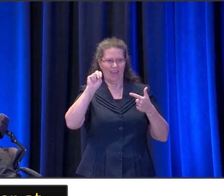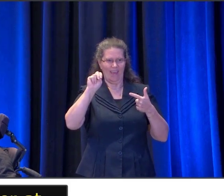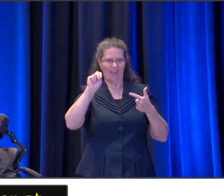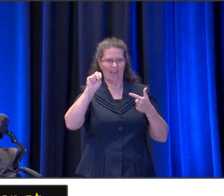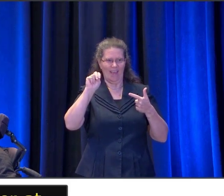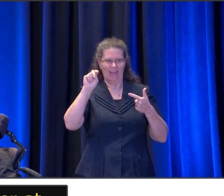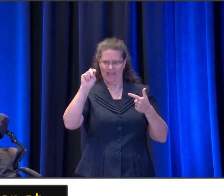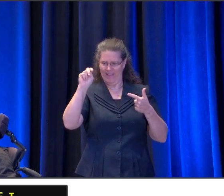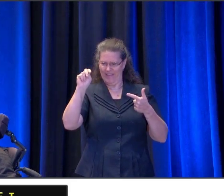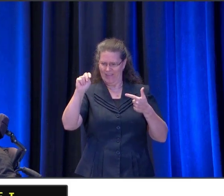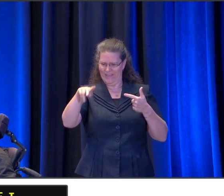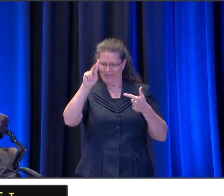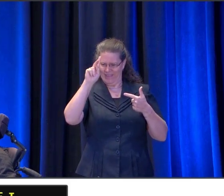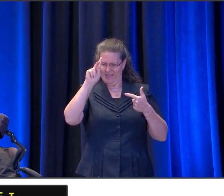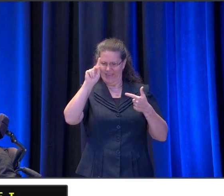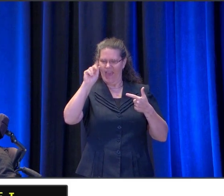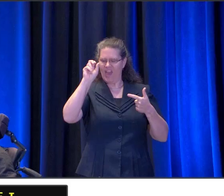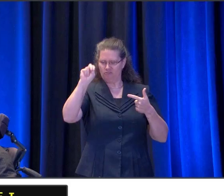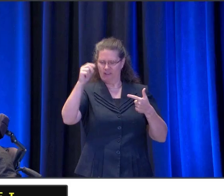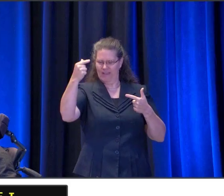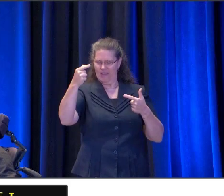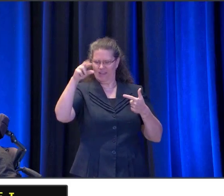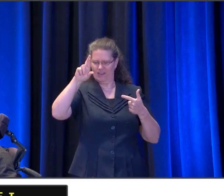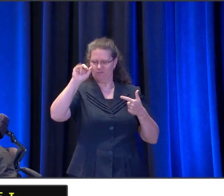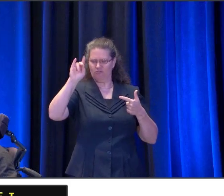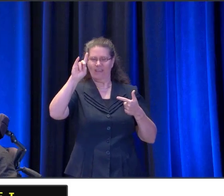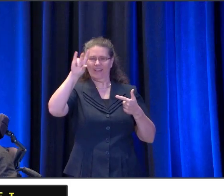and Esther Durante.